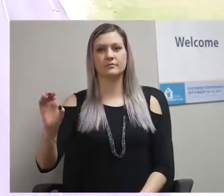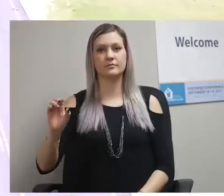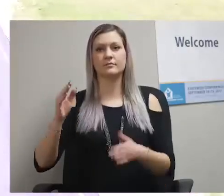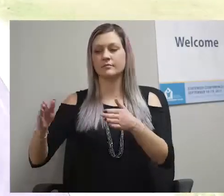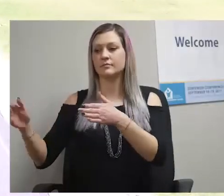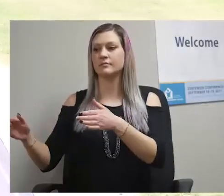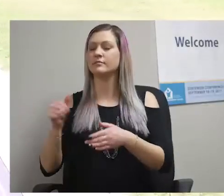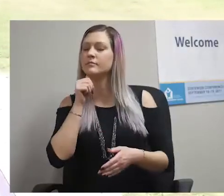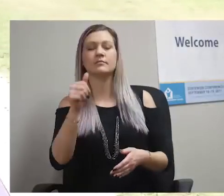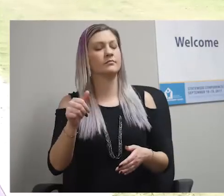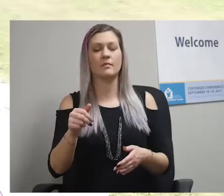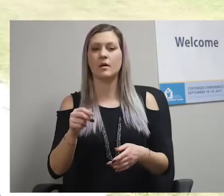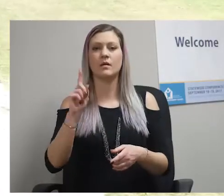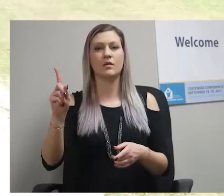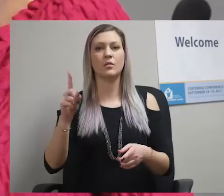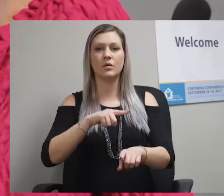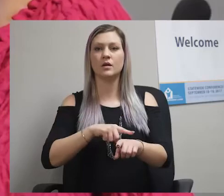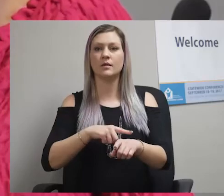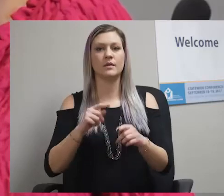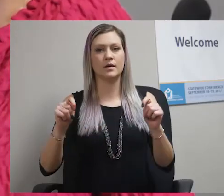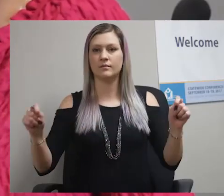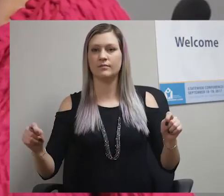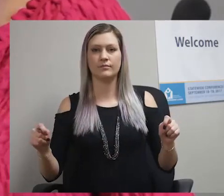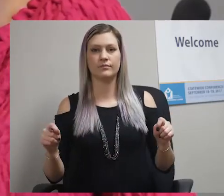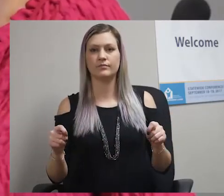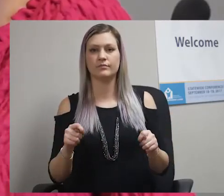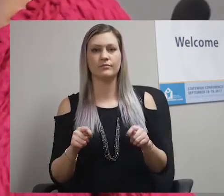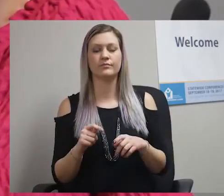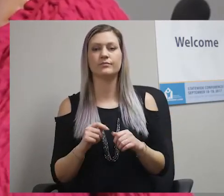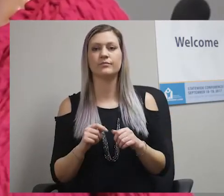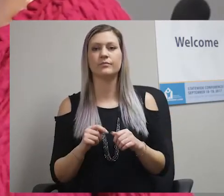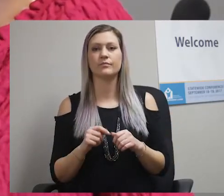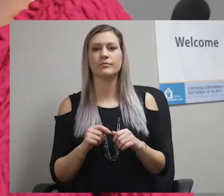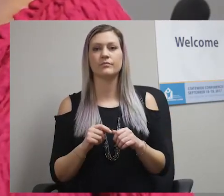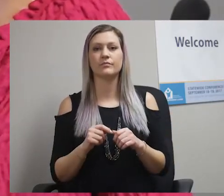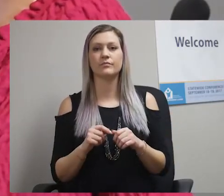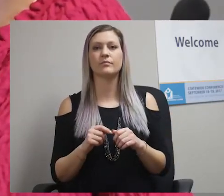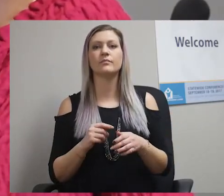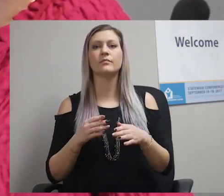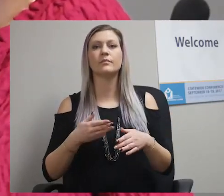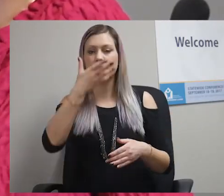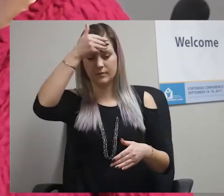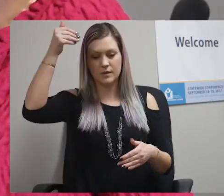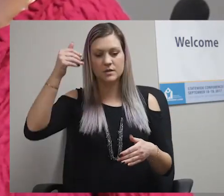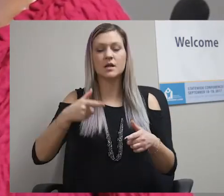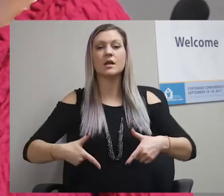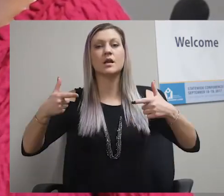Emergency planning isn't just a one-time thing, or it shouldn't be, because life